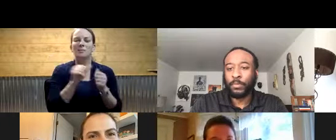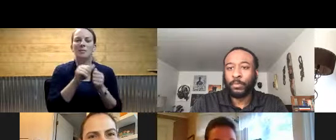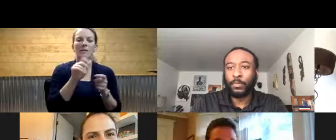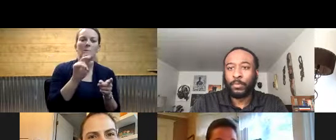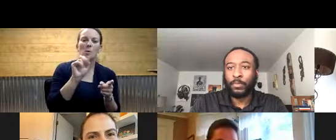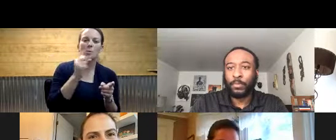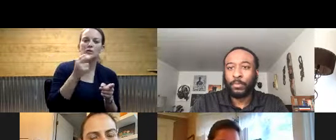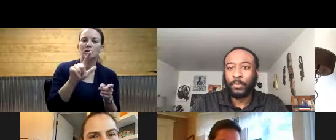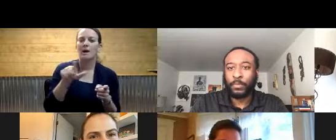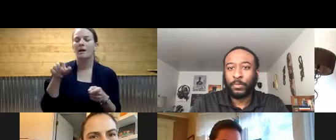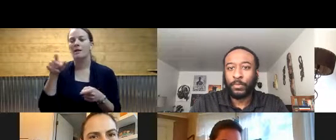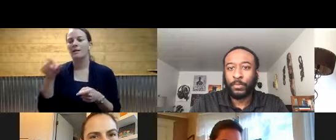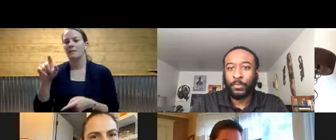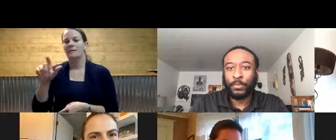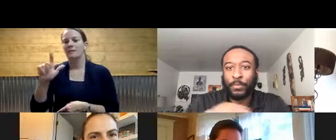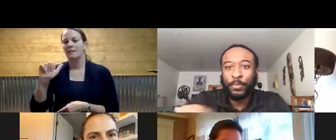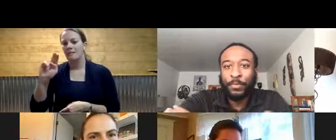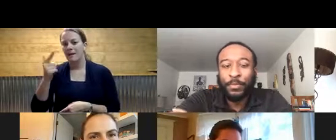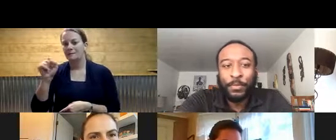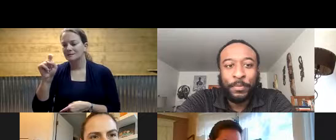raised in Dubai, but technically I'm Pakistani.